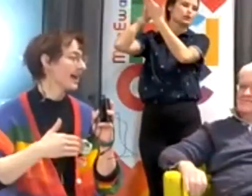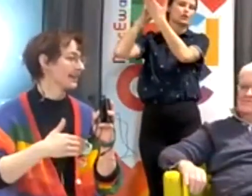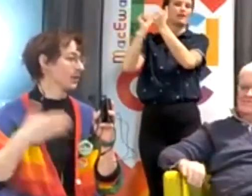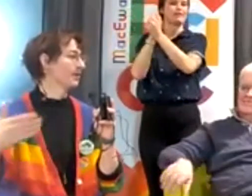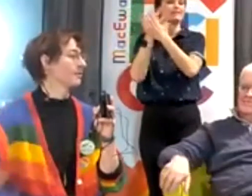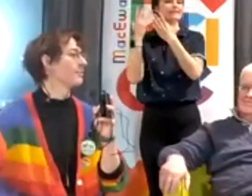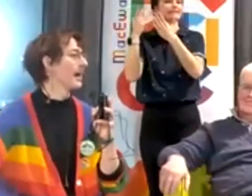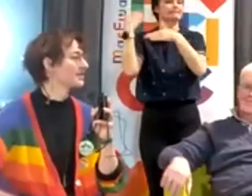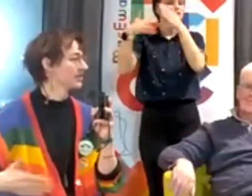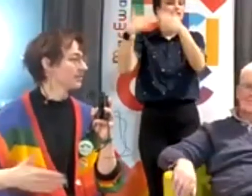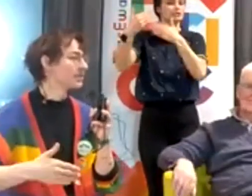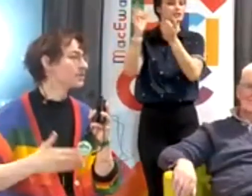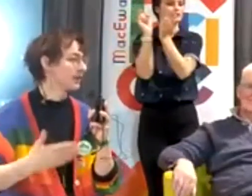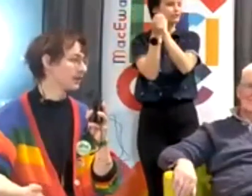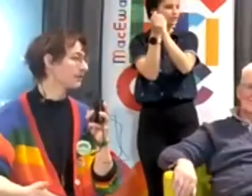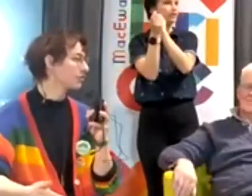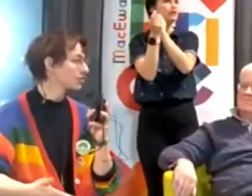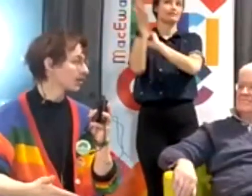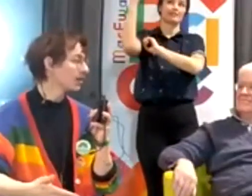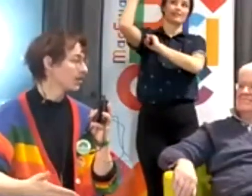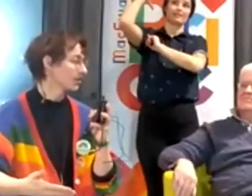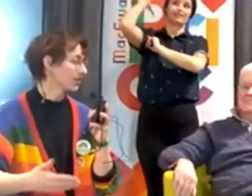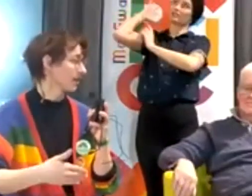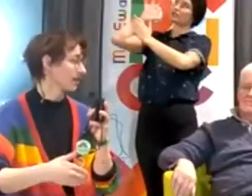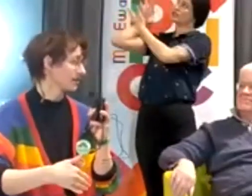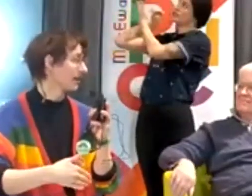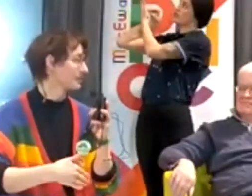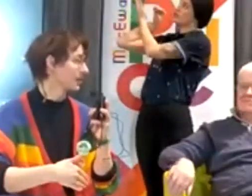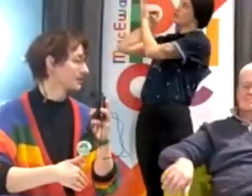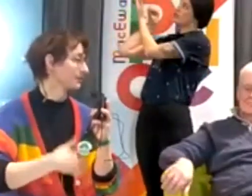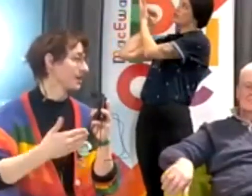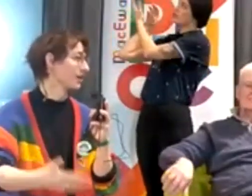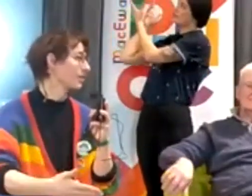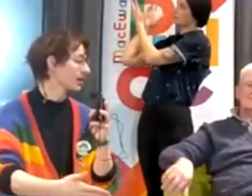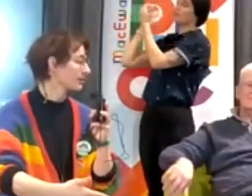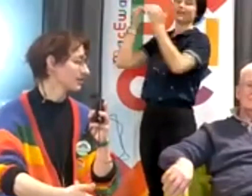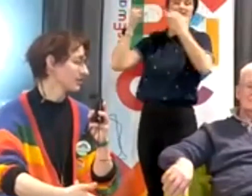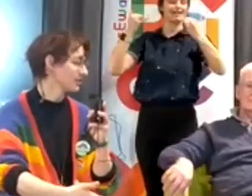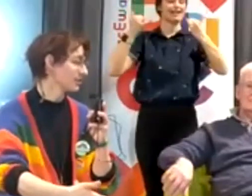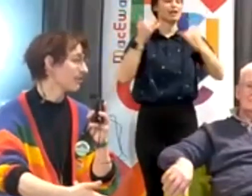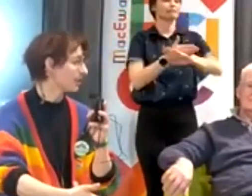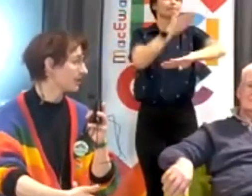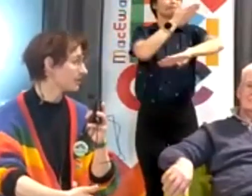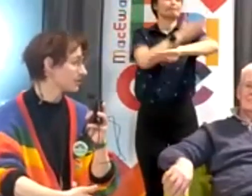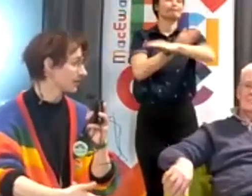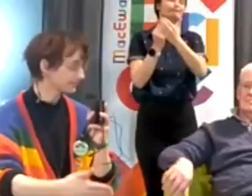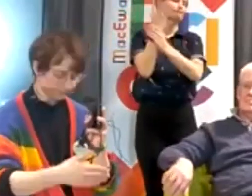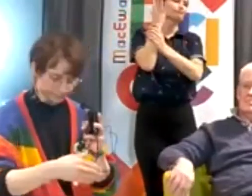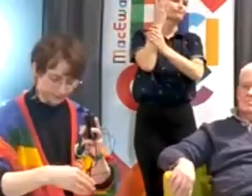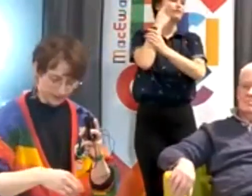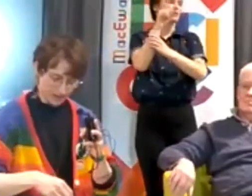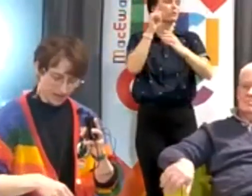evolved, and learning from the past so that we can do better in the future, not only for ourselves, but also for younger queer individuals who come out in the